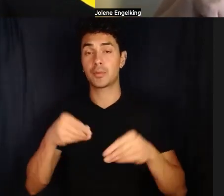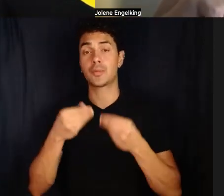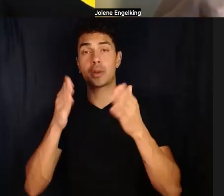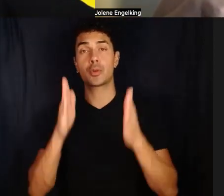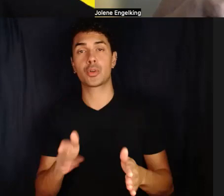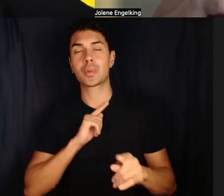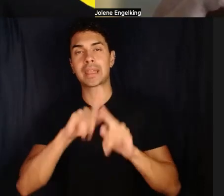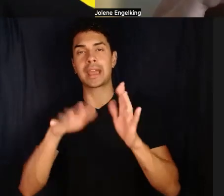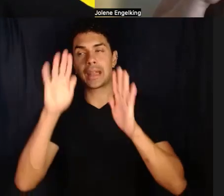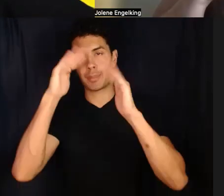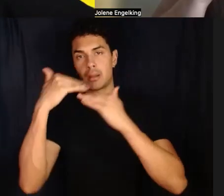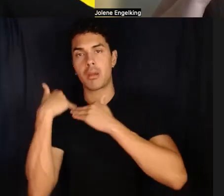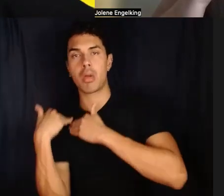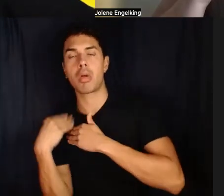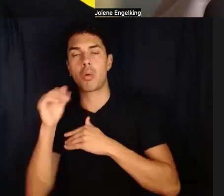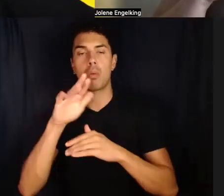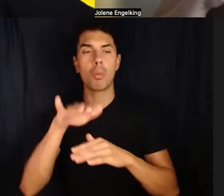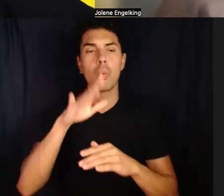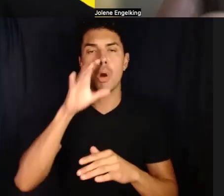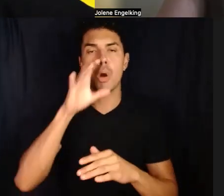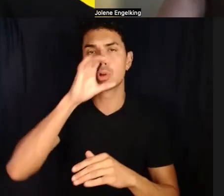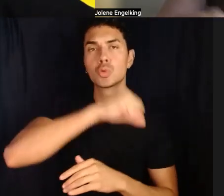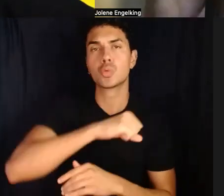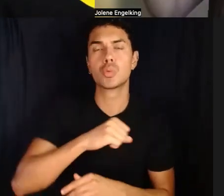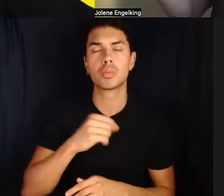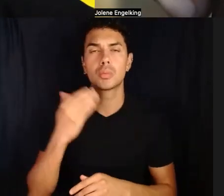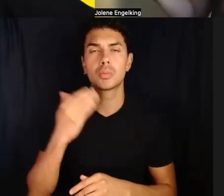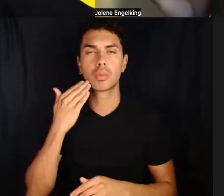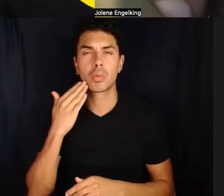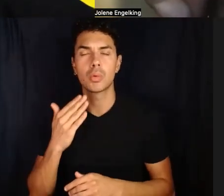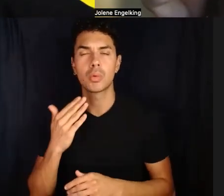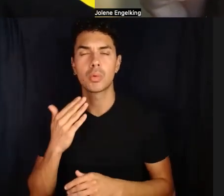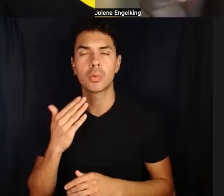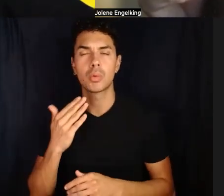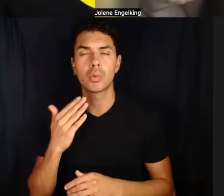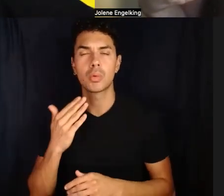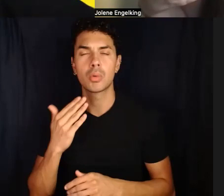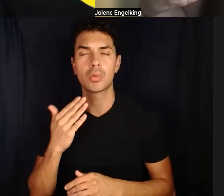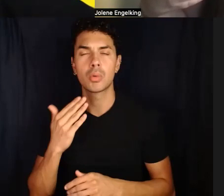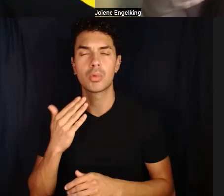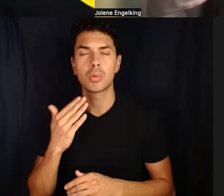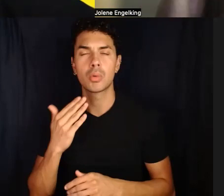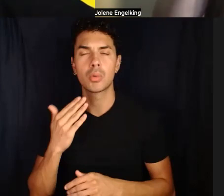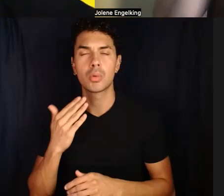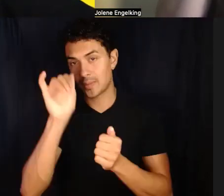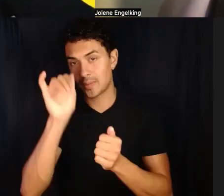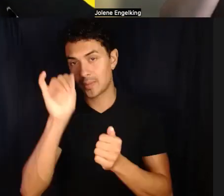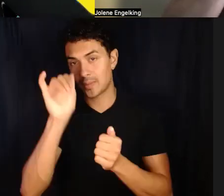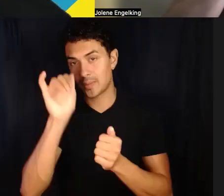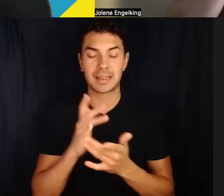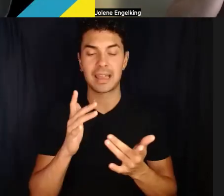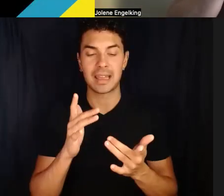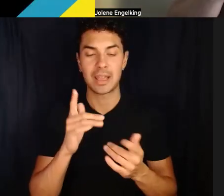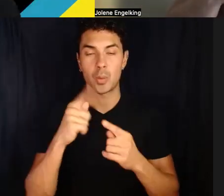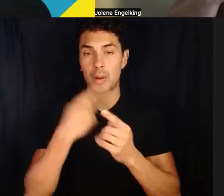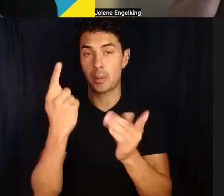somebody. And yeah, kind of with that, it's that stepping back when it's appropriate. I think that there's times where